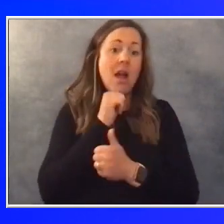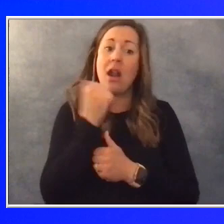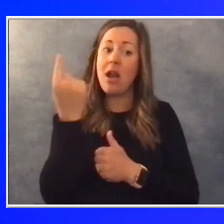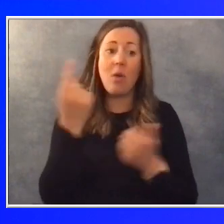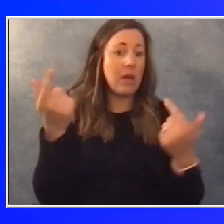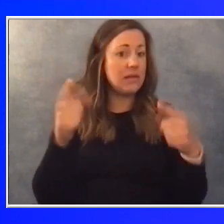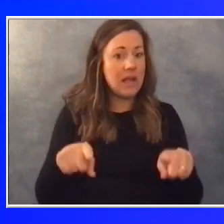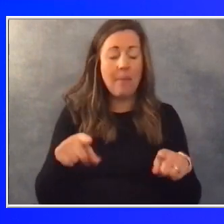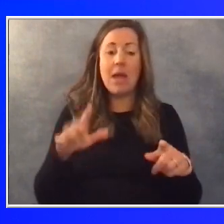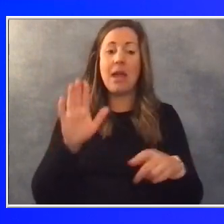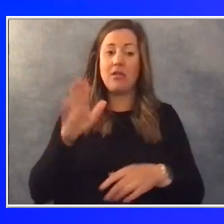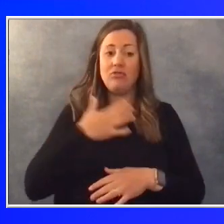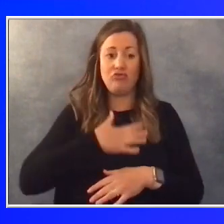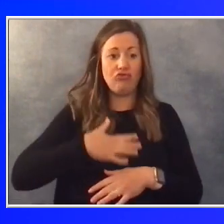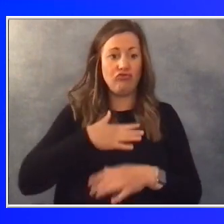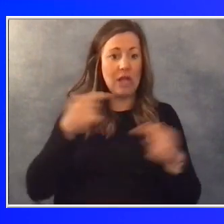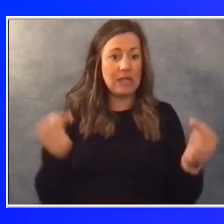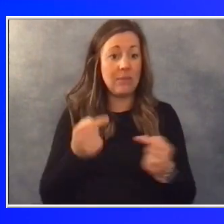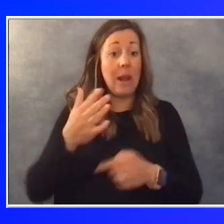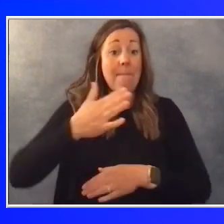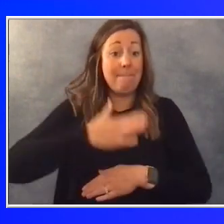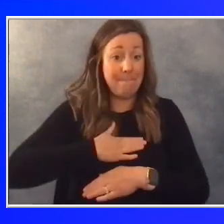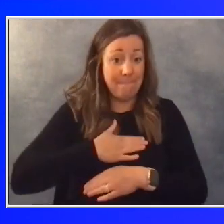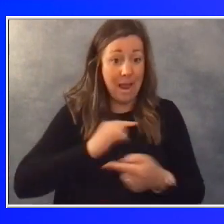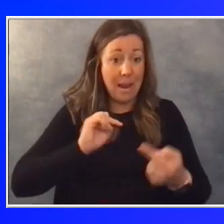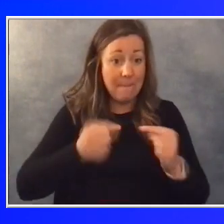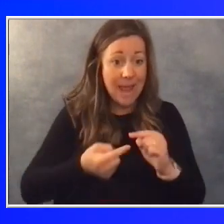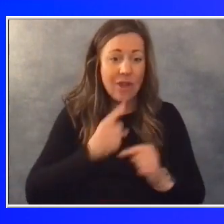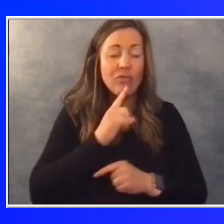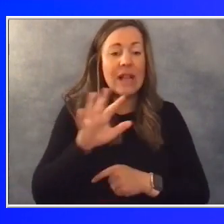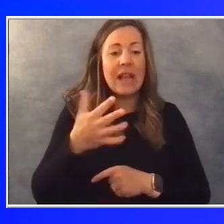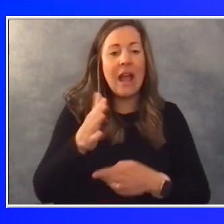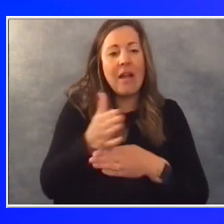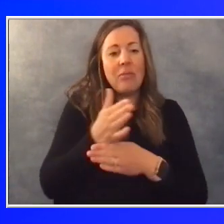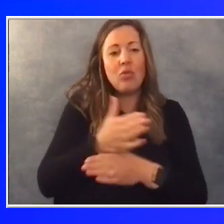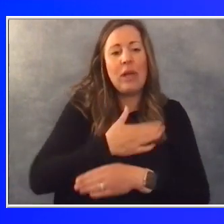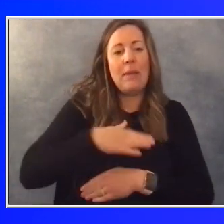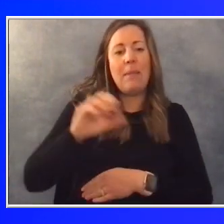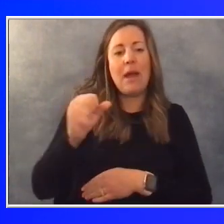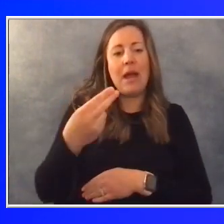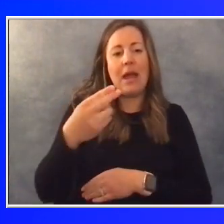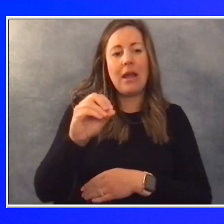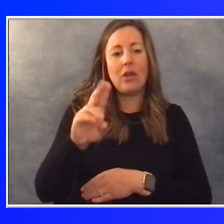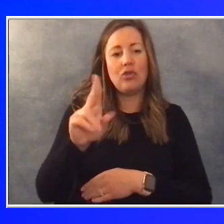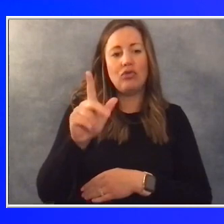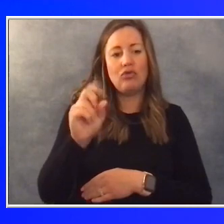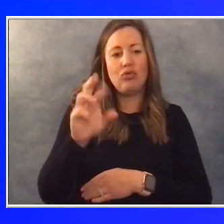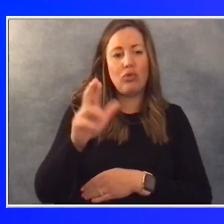present as the chest pain. Mine was kind of between my shoulder blades, and